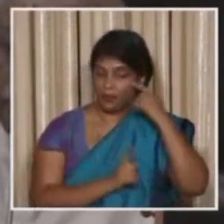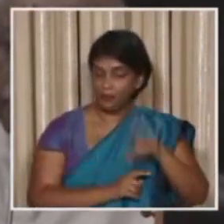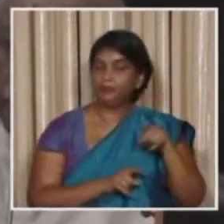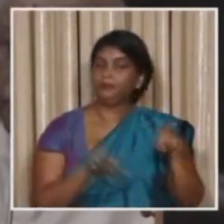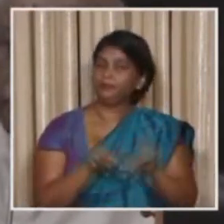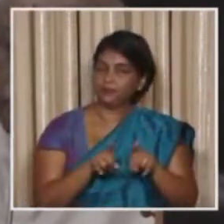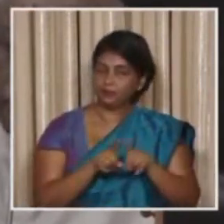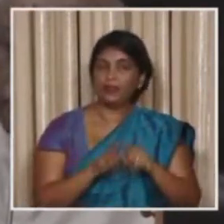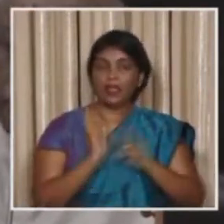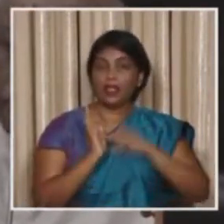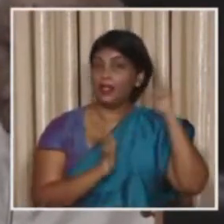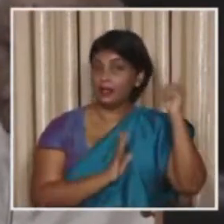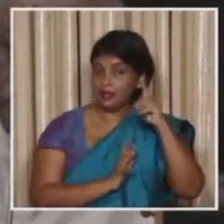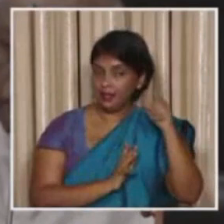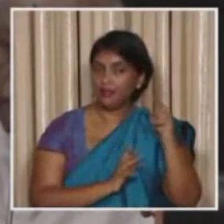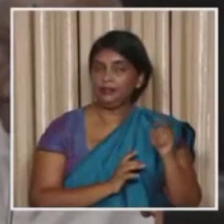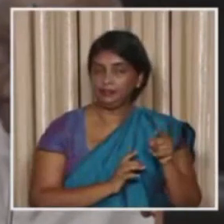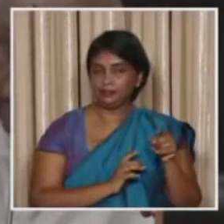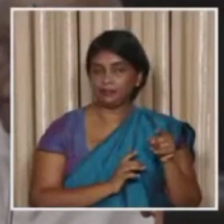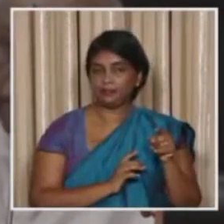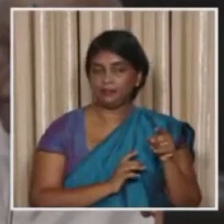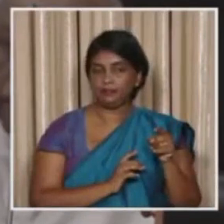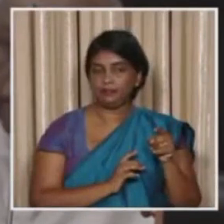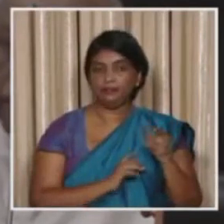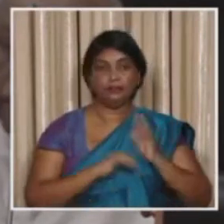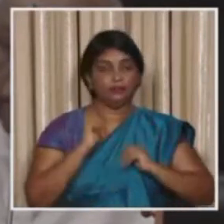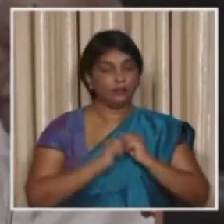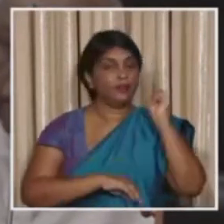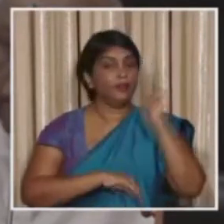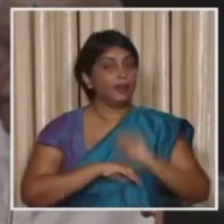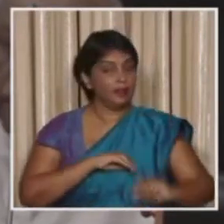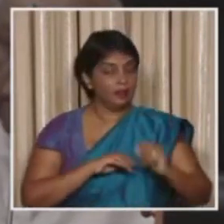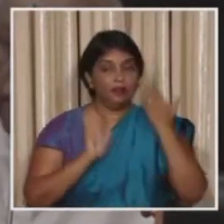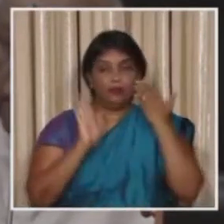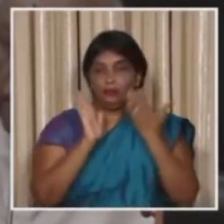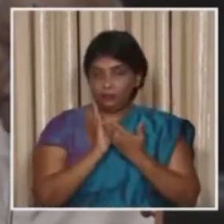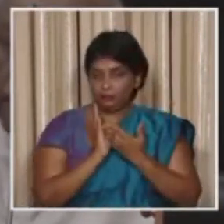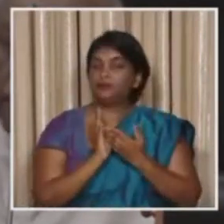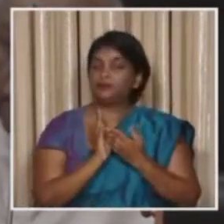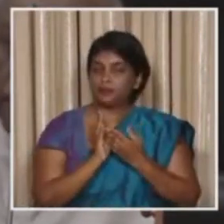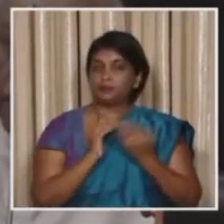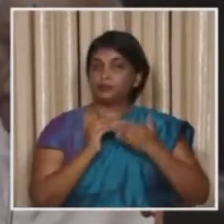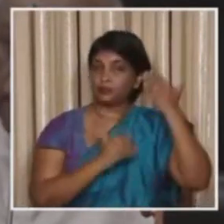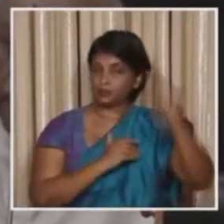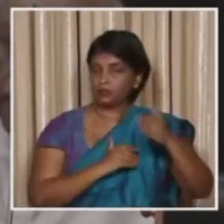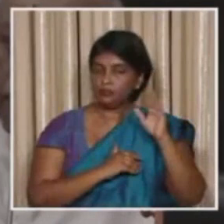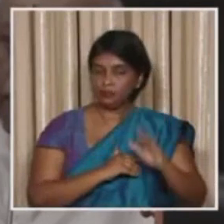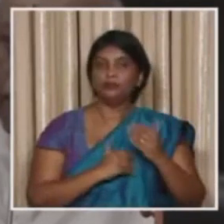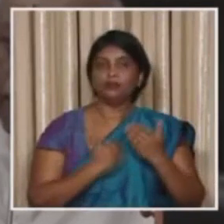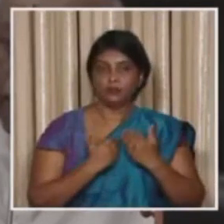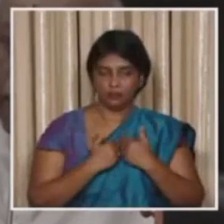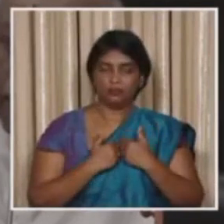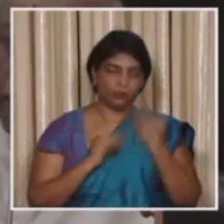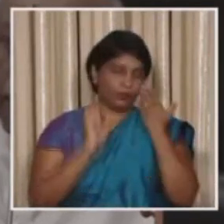Action Plan on Reconciliation drafted by ONU will be presented to the Cabinet in the near future. Office for Reparations,